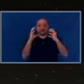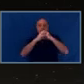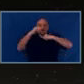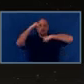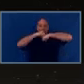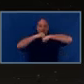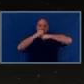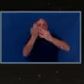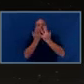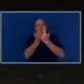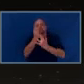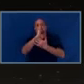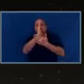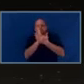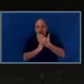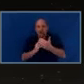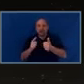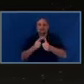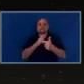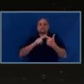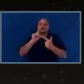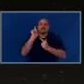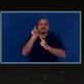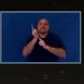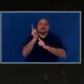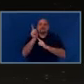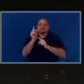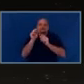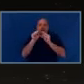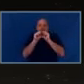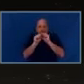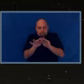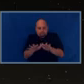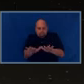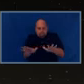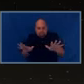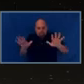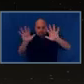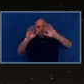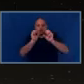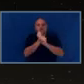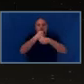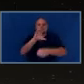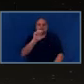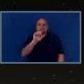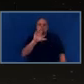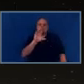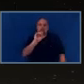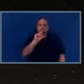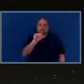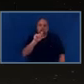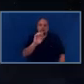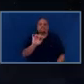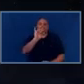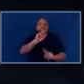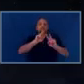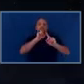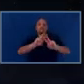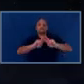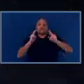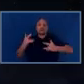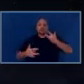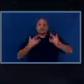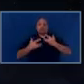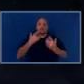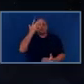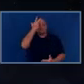rocks and eventually precipitated carbonate. And this is really exciting because it indicates that Bennu's